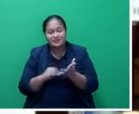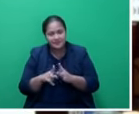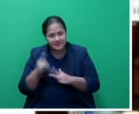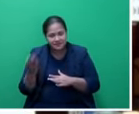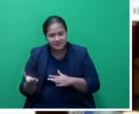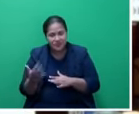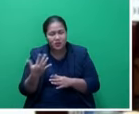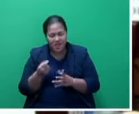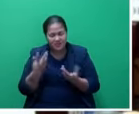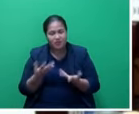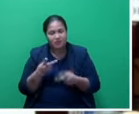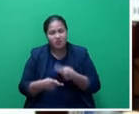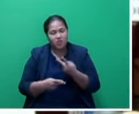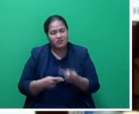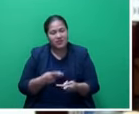are in the process of